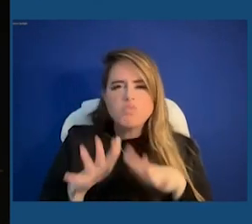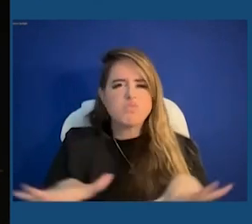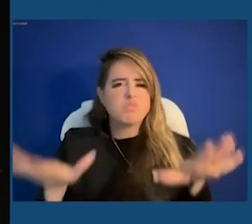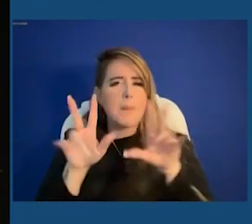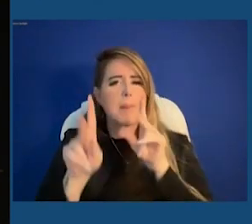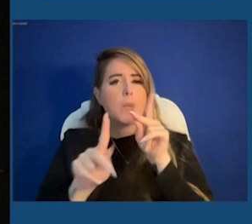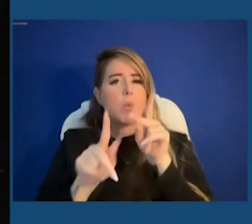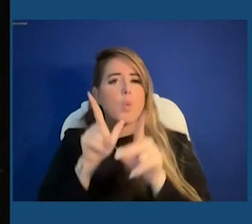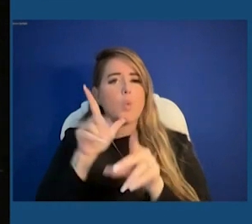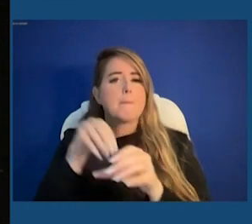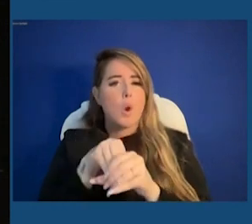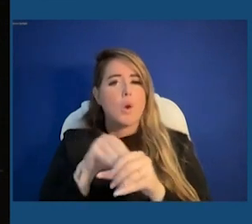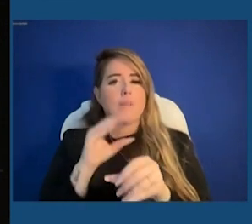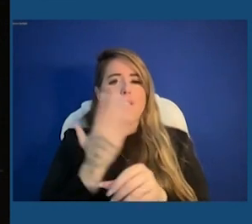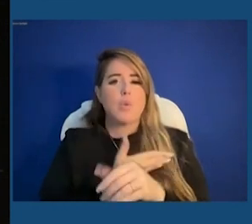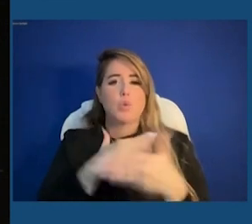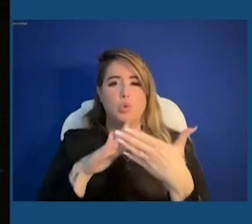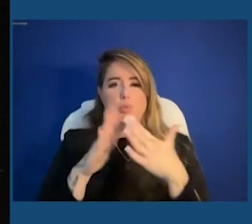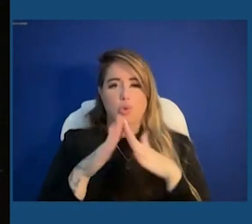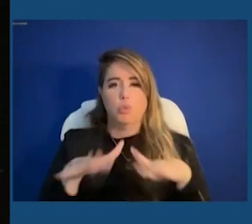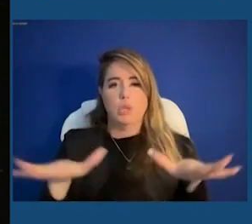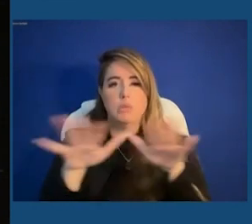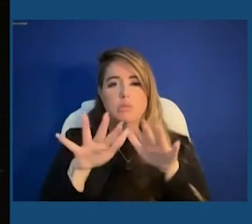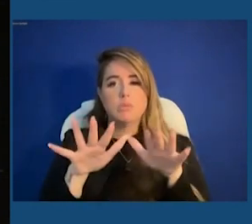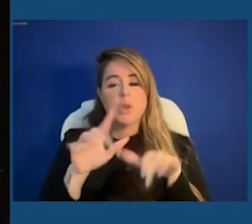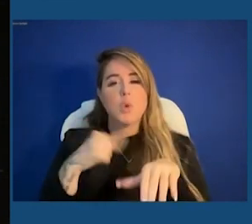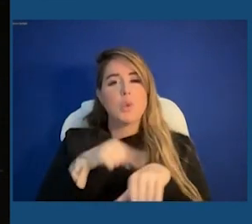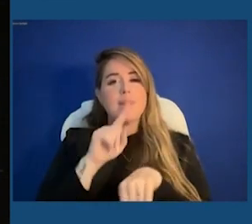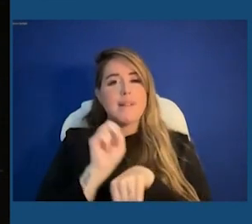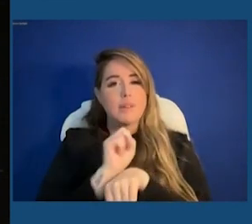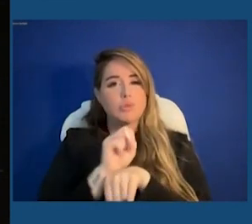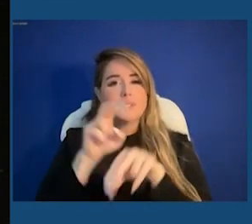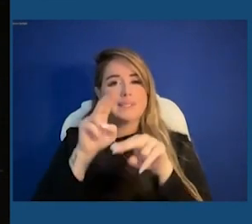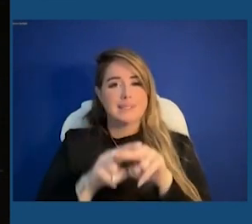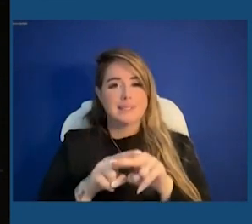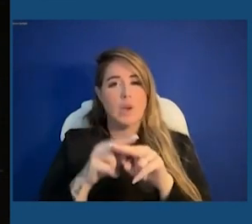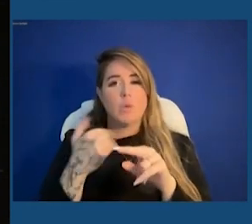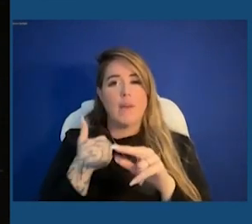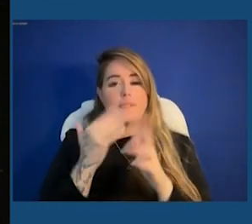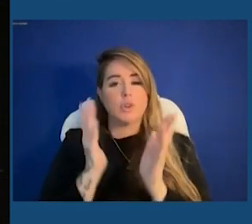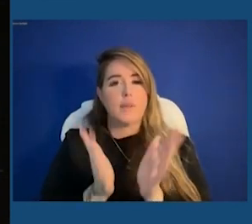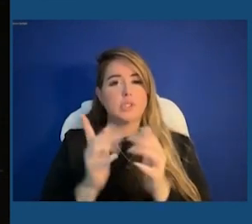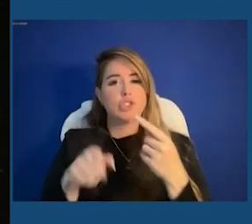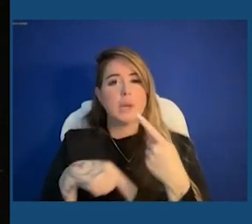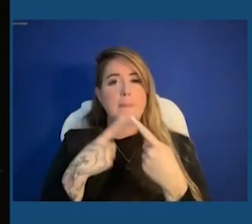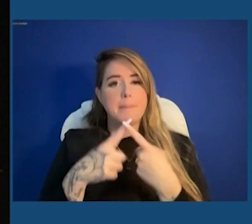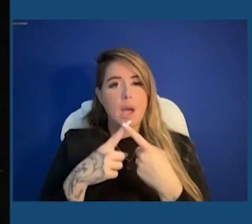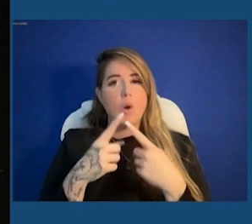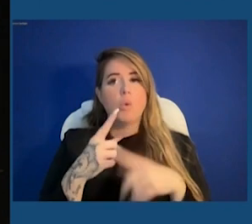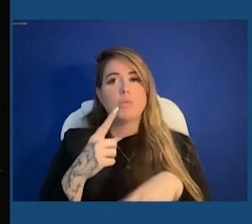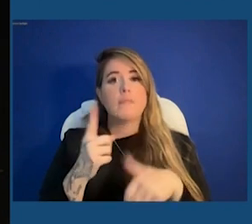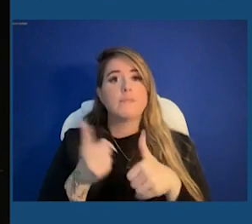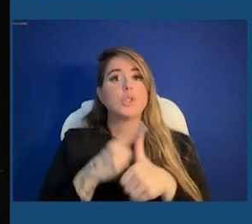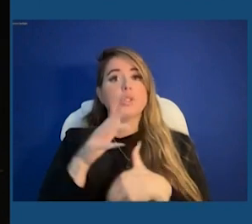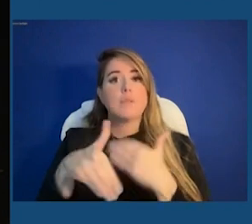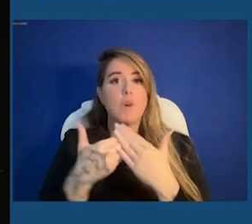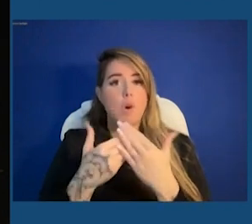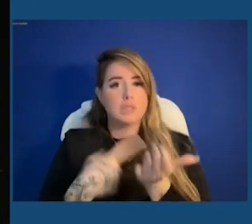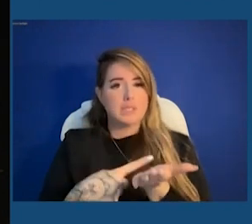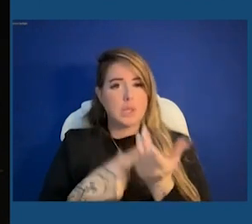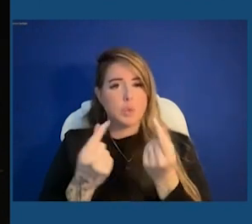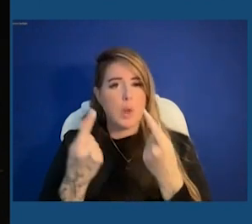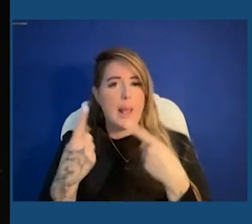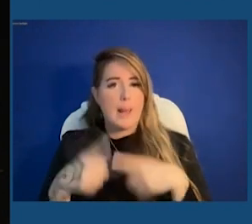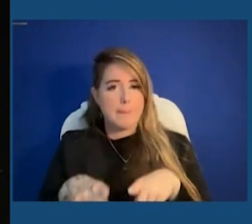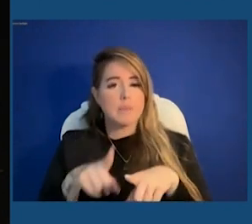part of the fabric of a community, to actually sit down and have a conversation about, first of all, what happened, but also to